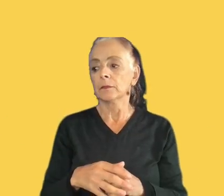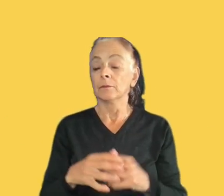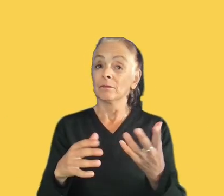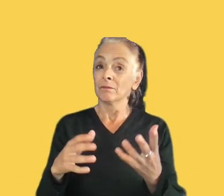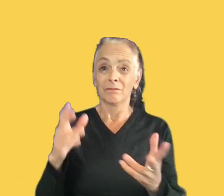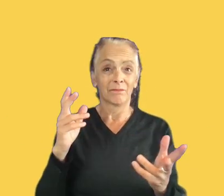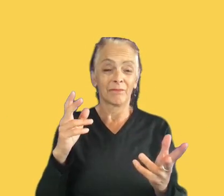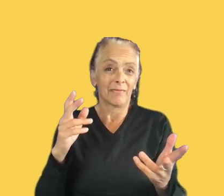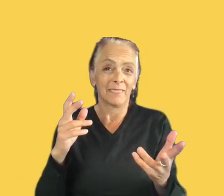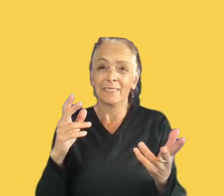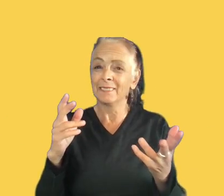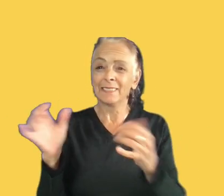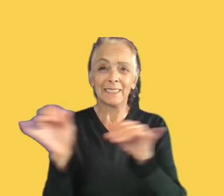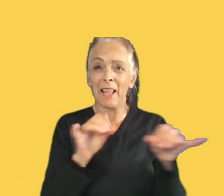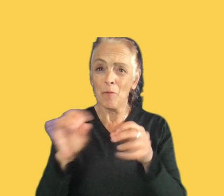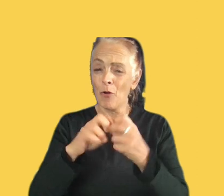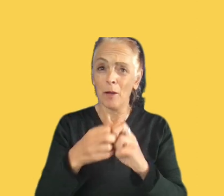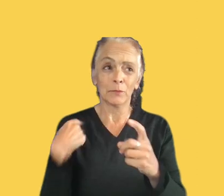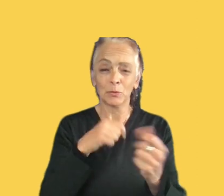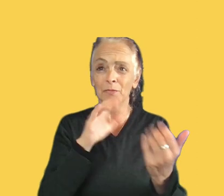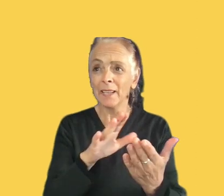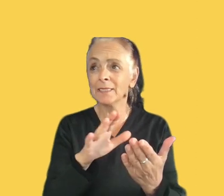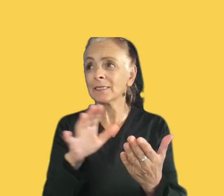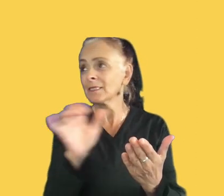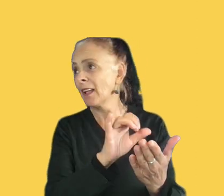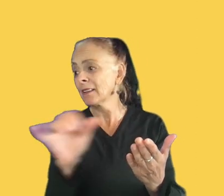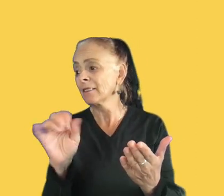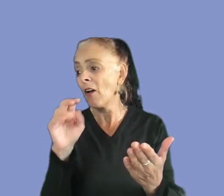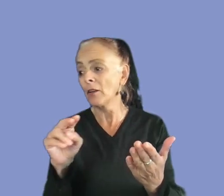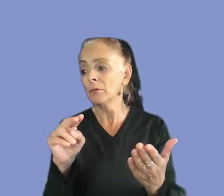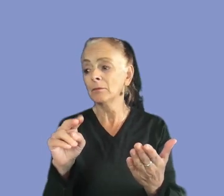with. They're the same problems as non-Muslims would go through.